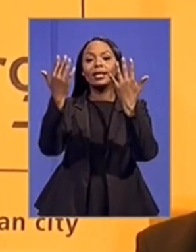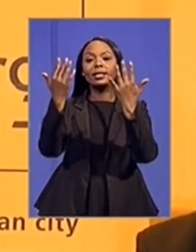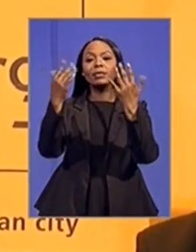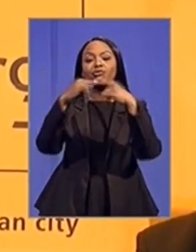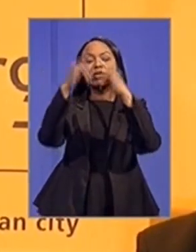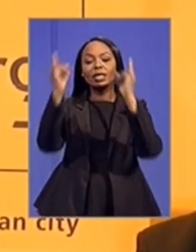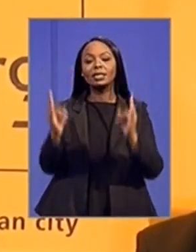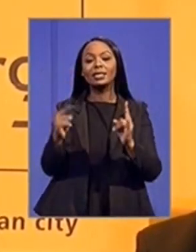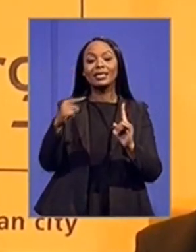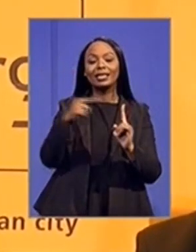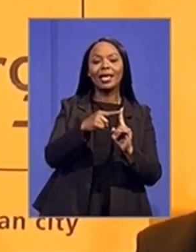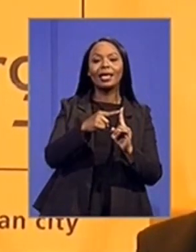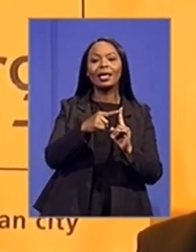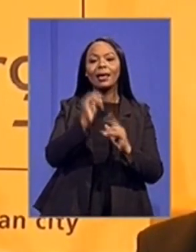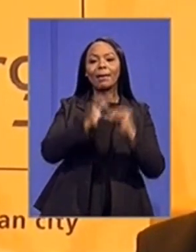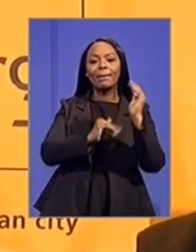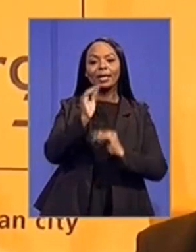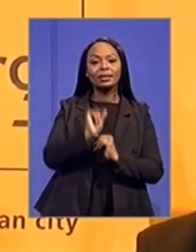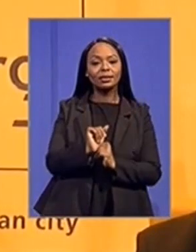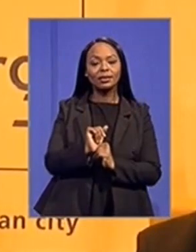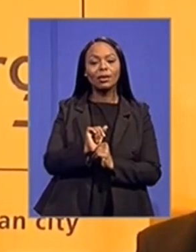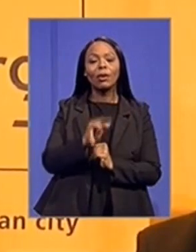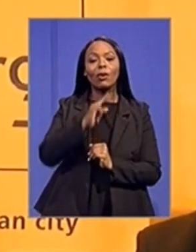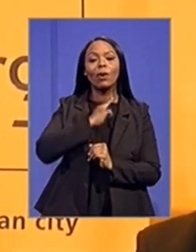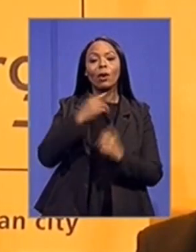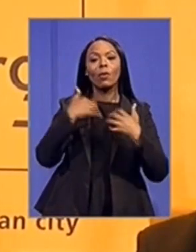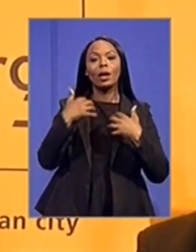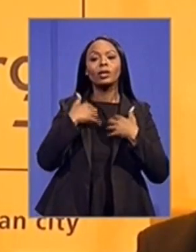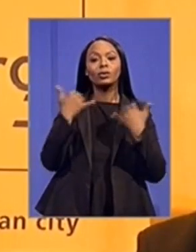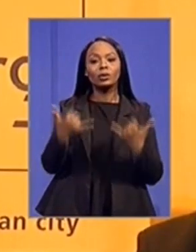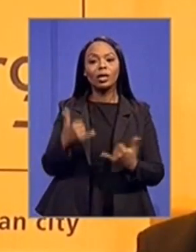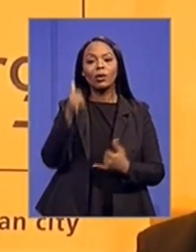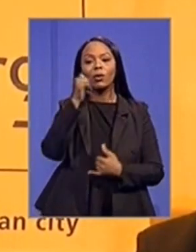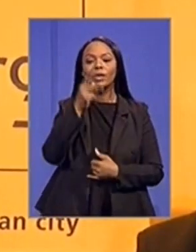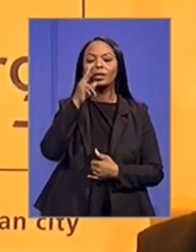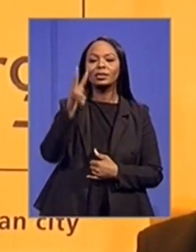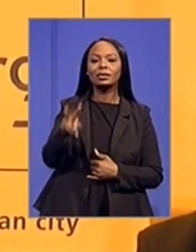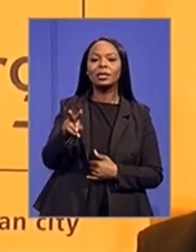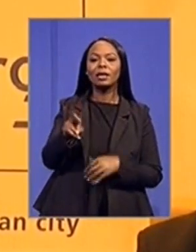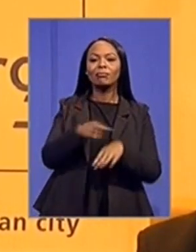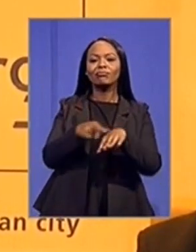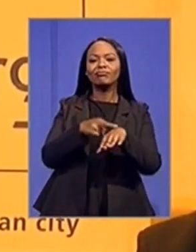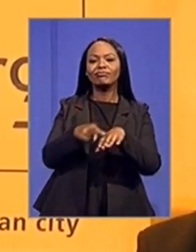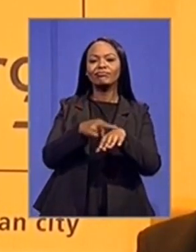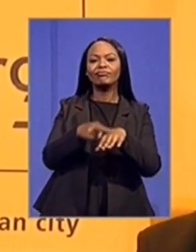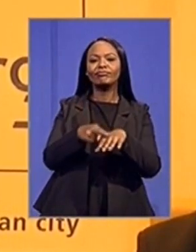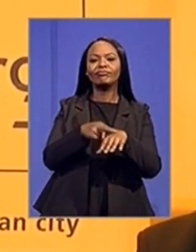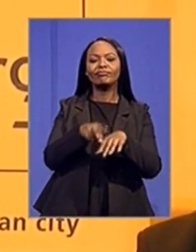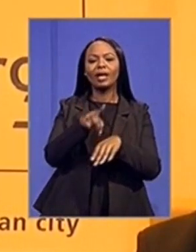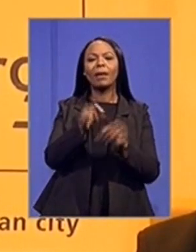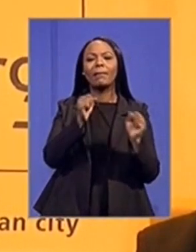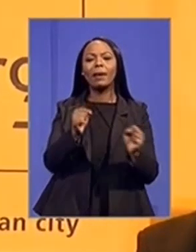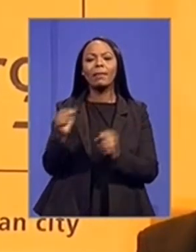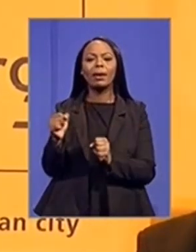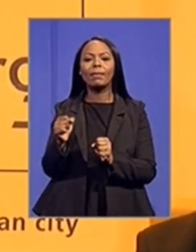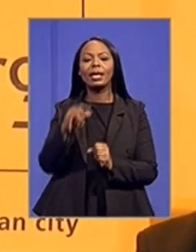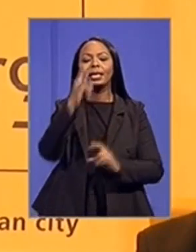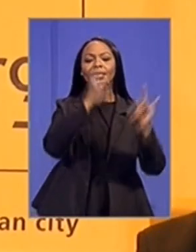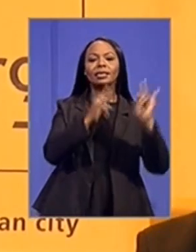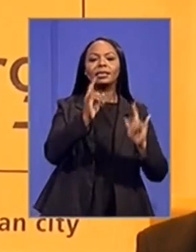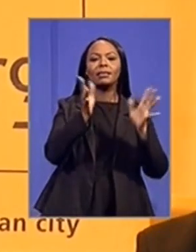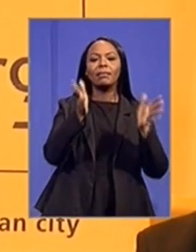built? I worry today when I see racial polarization, not only in the city but in